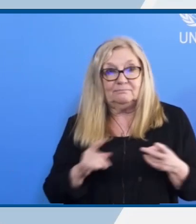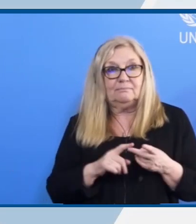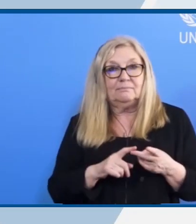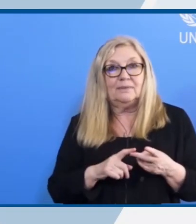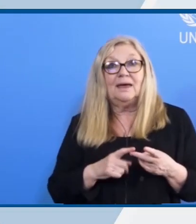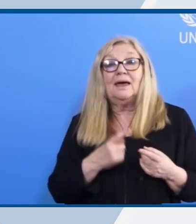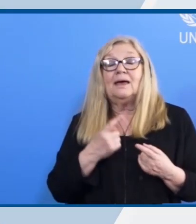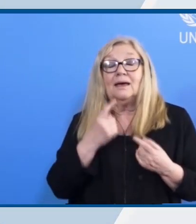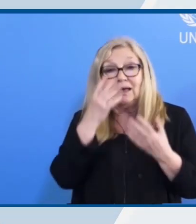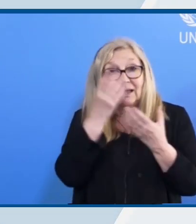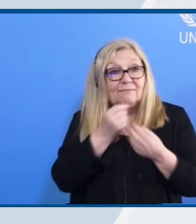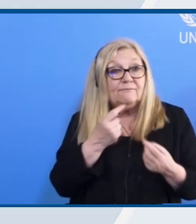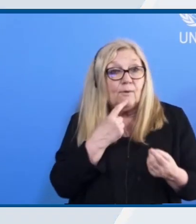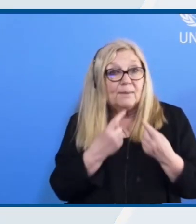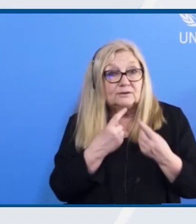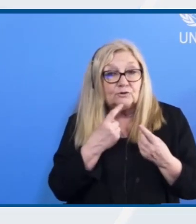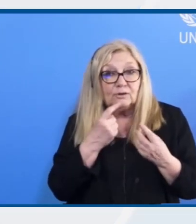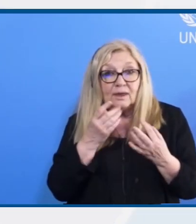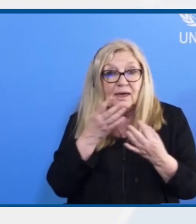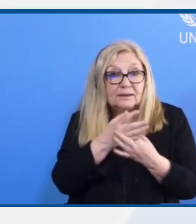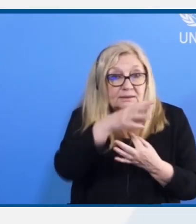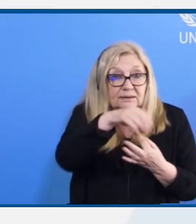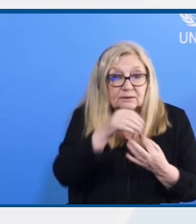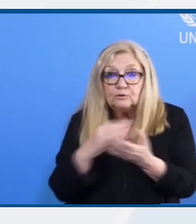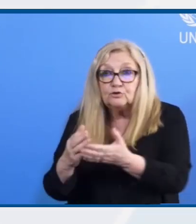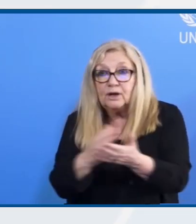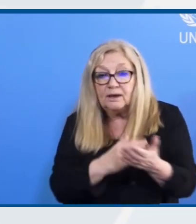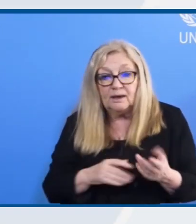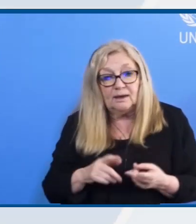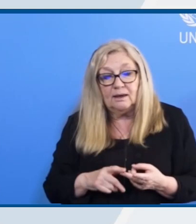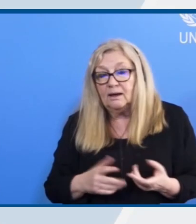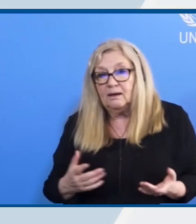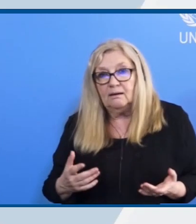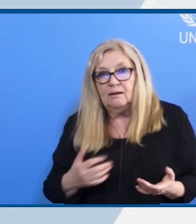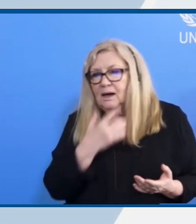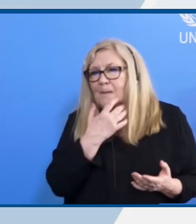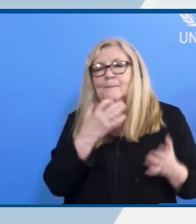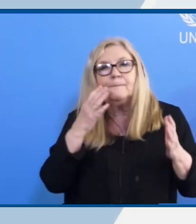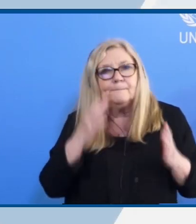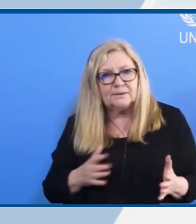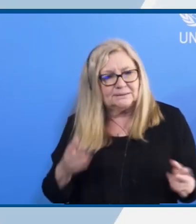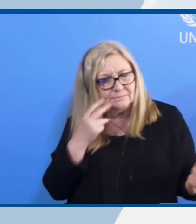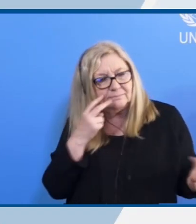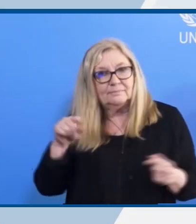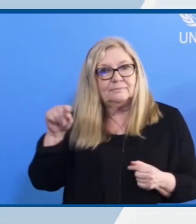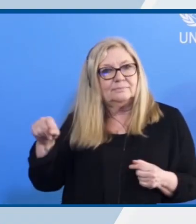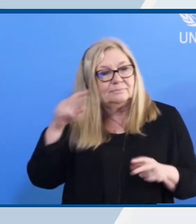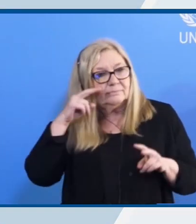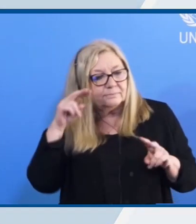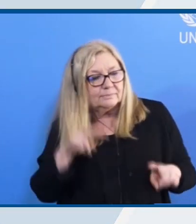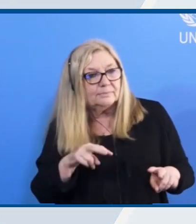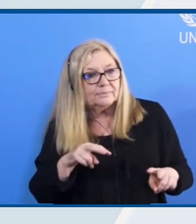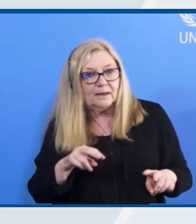capacity building, resources are critical issues that must be assured to them for enhancing